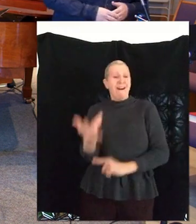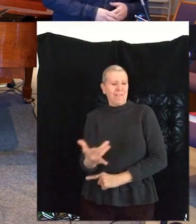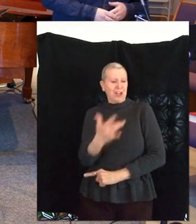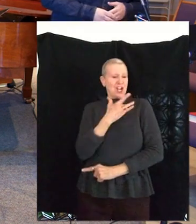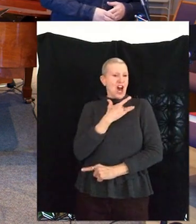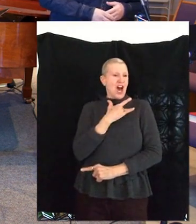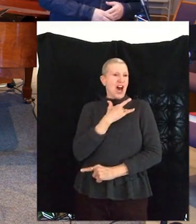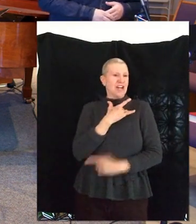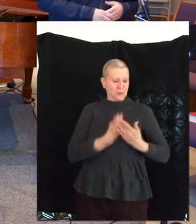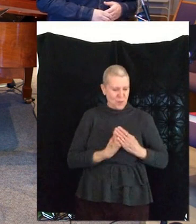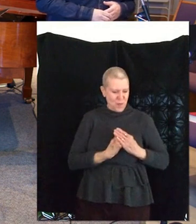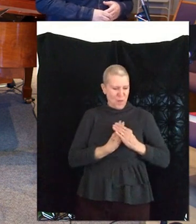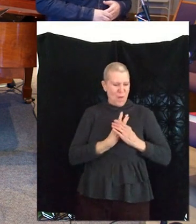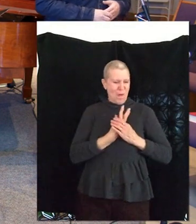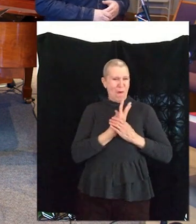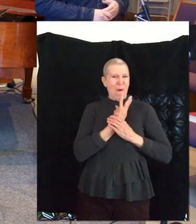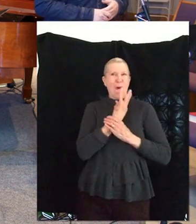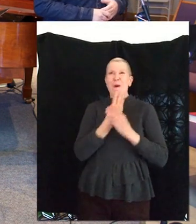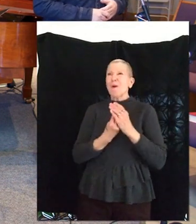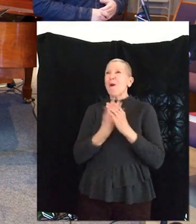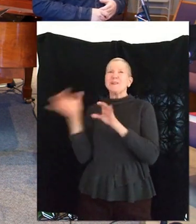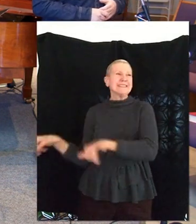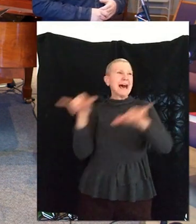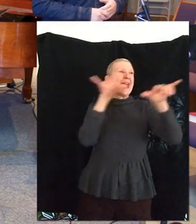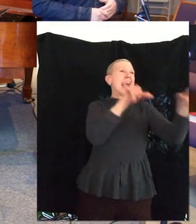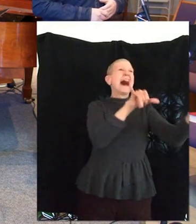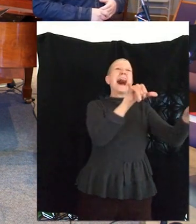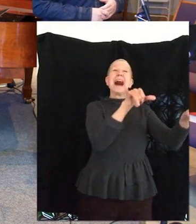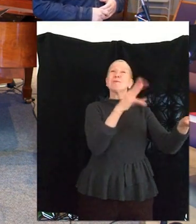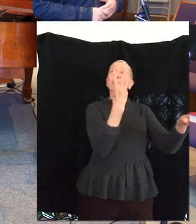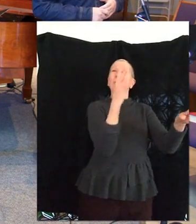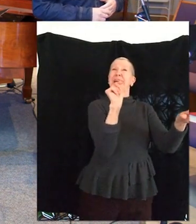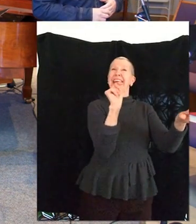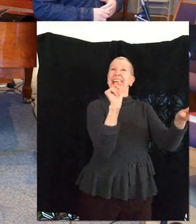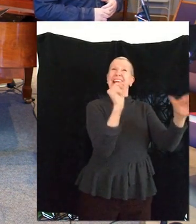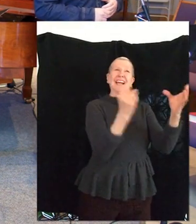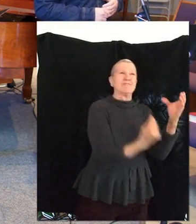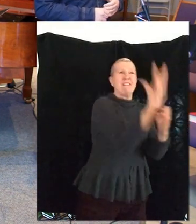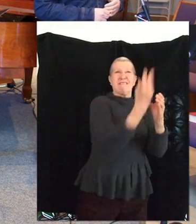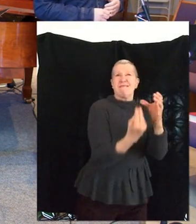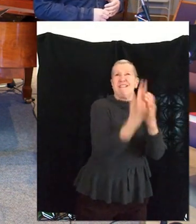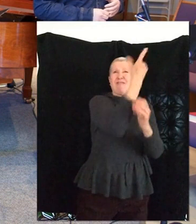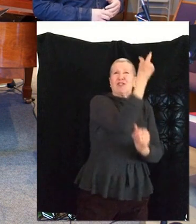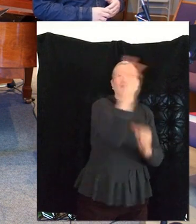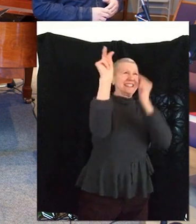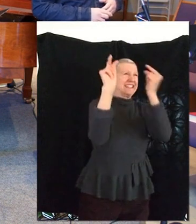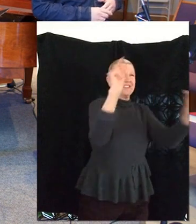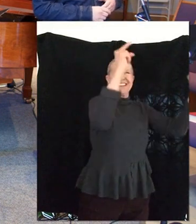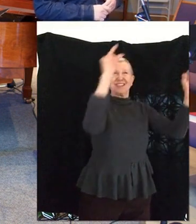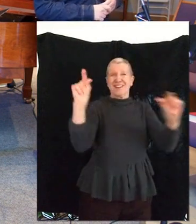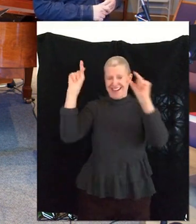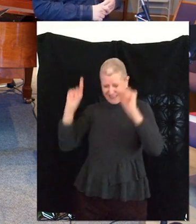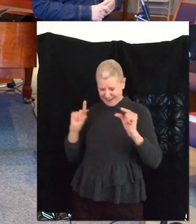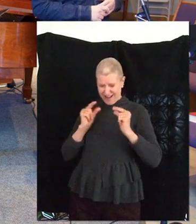Love is come again, like wheat arising. Love is come again, like wheat arising. Love